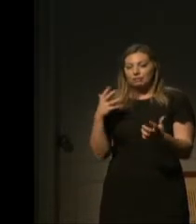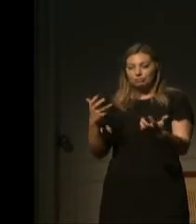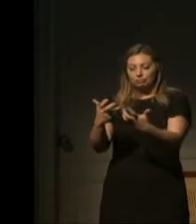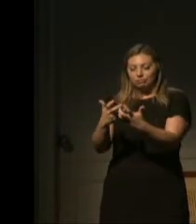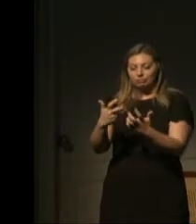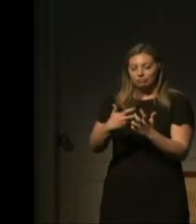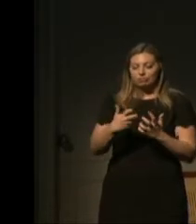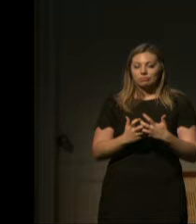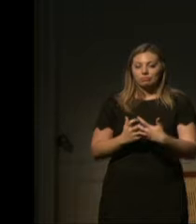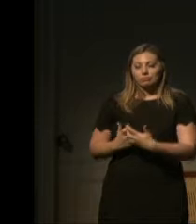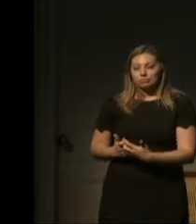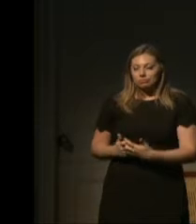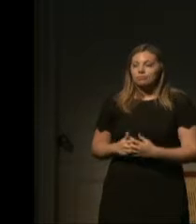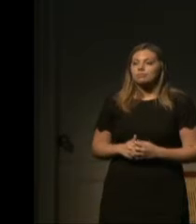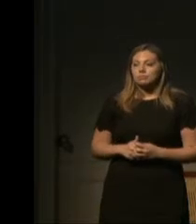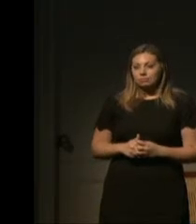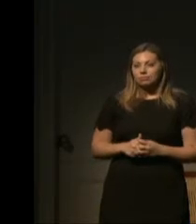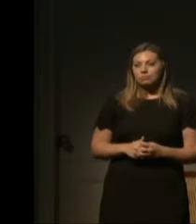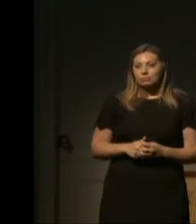fore.